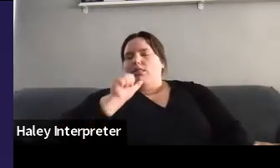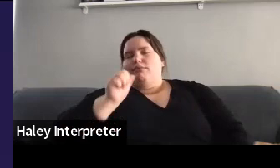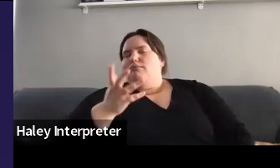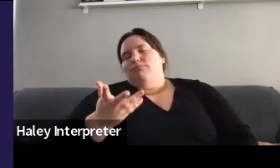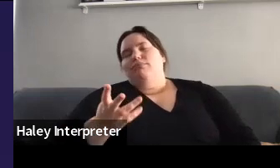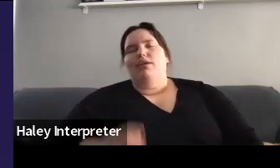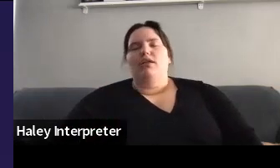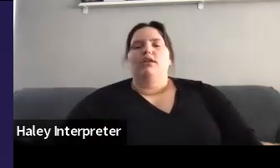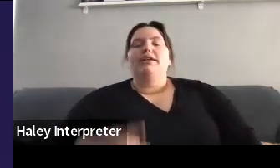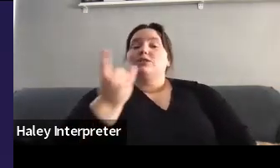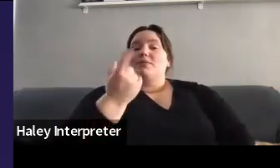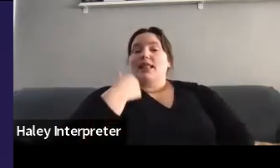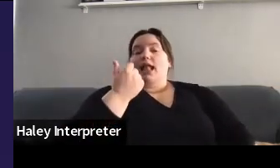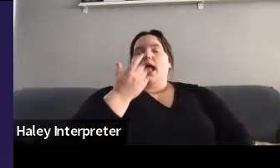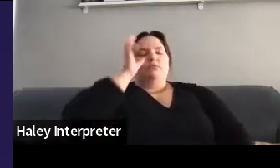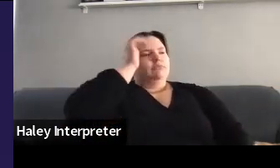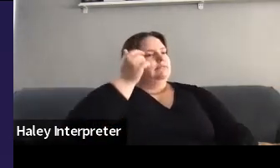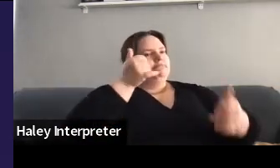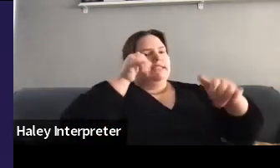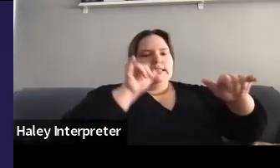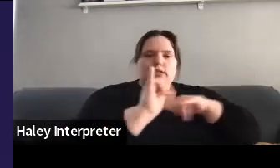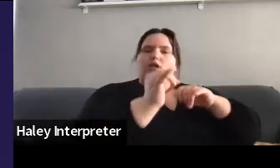So that is something that I am still in search for.